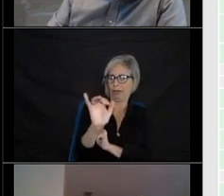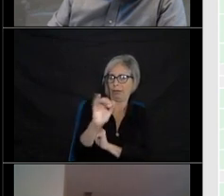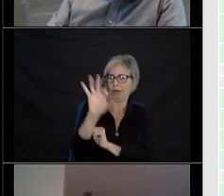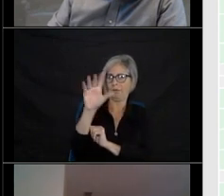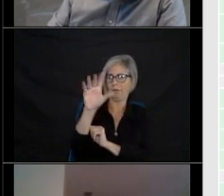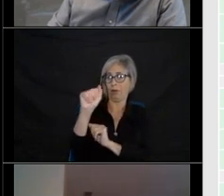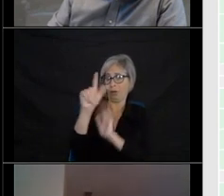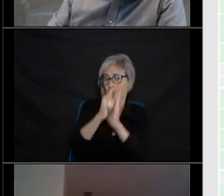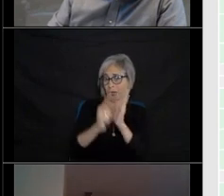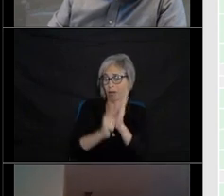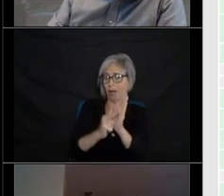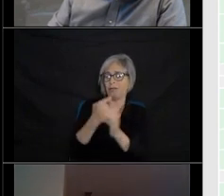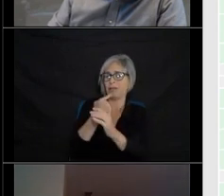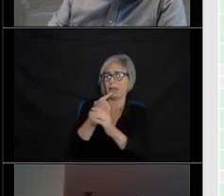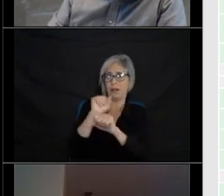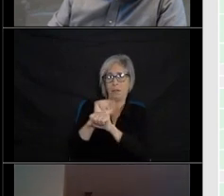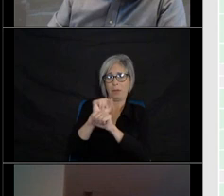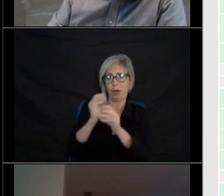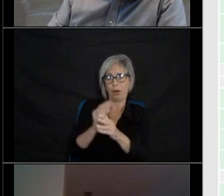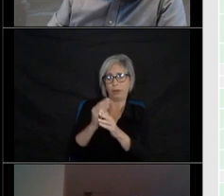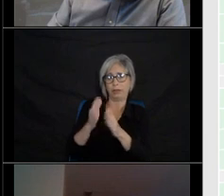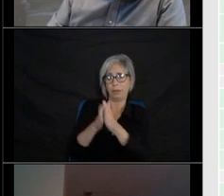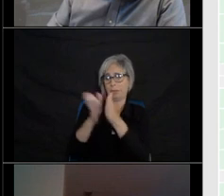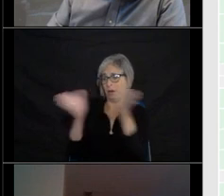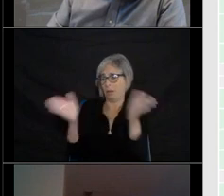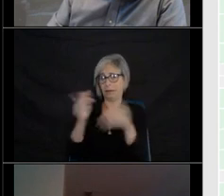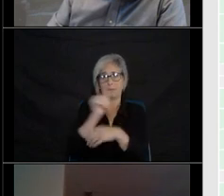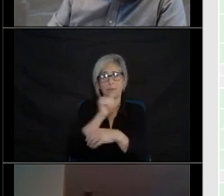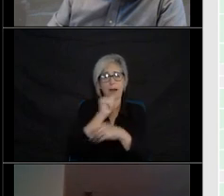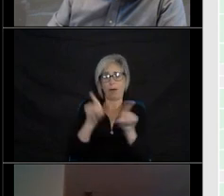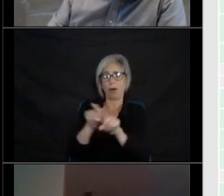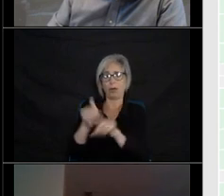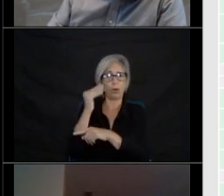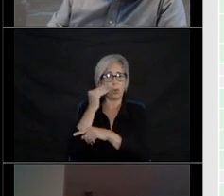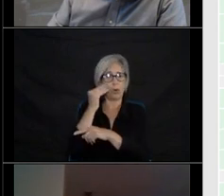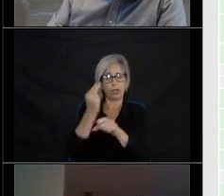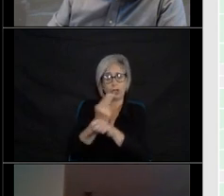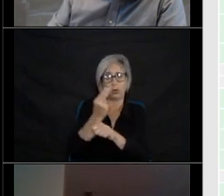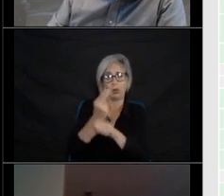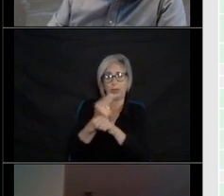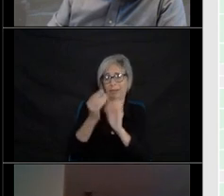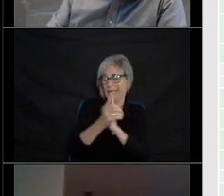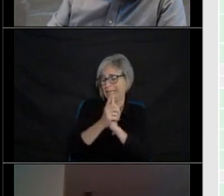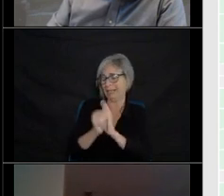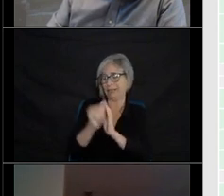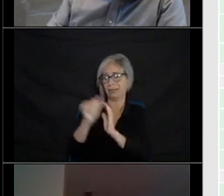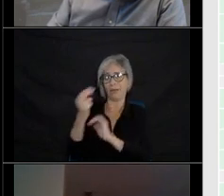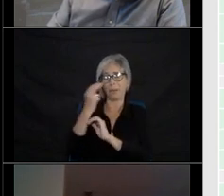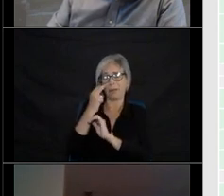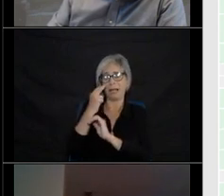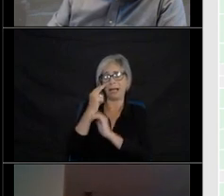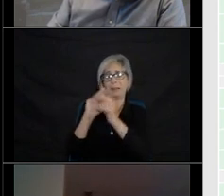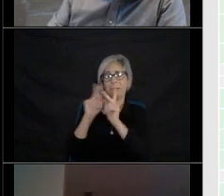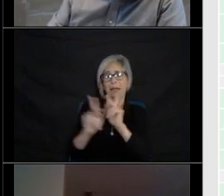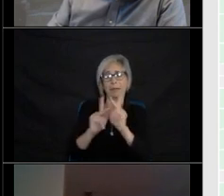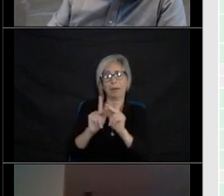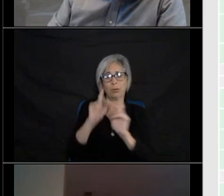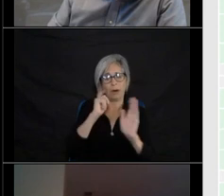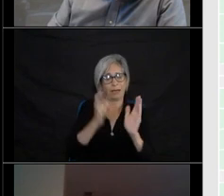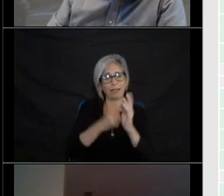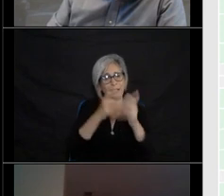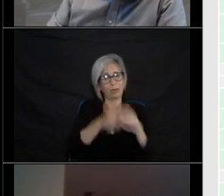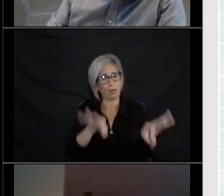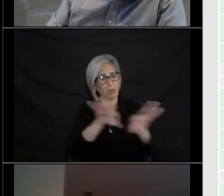also calls upon employers, both public and private, to be aware of and utilize the employment skills of our blind citizens by recognizing their worth